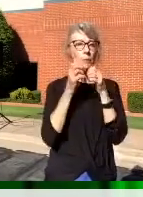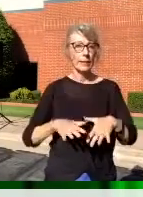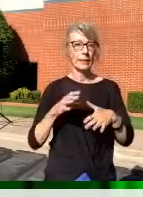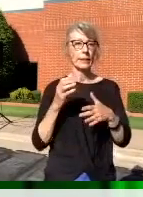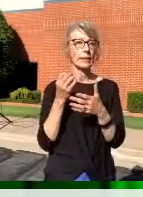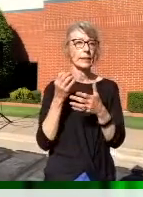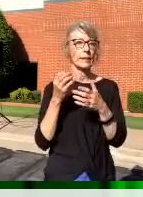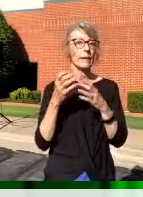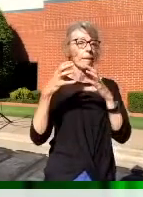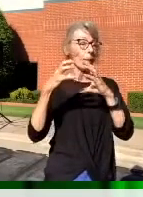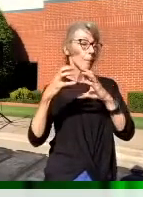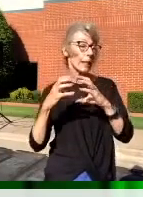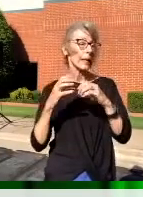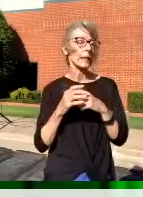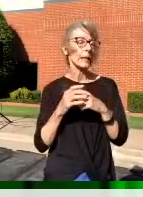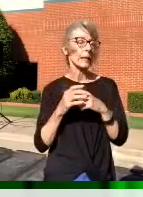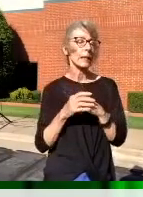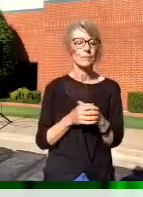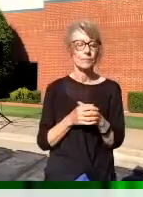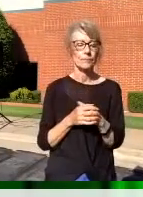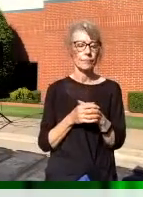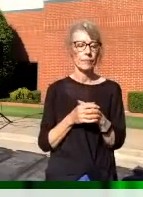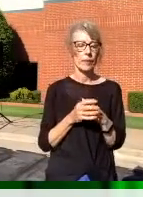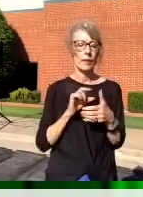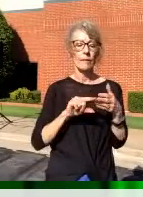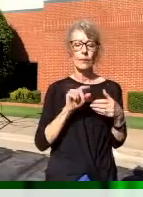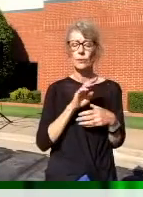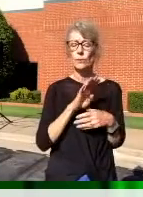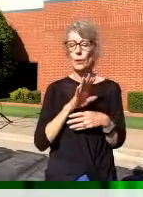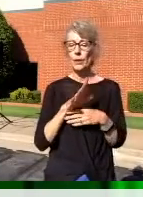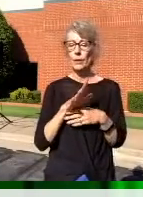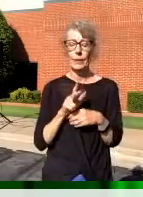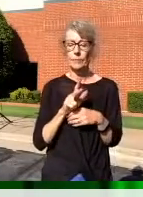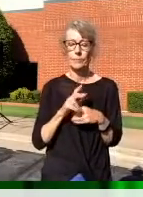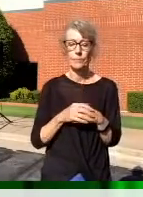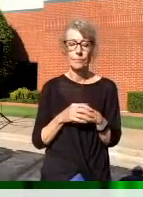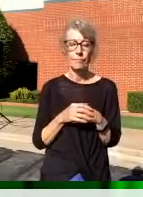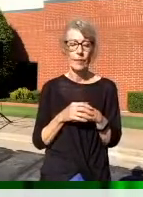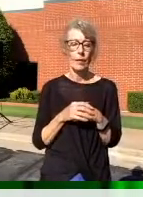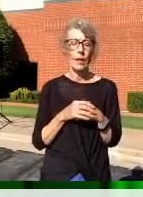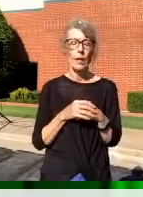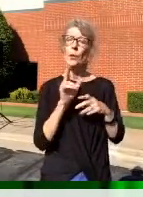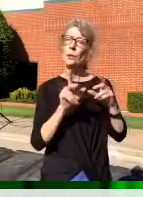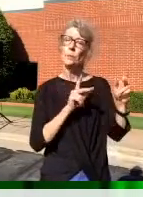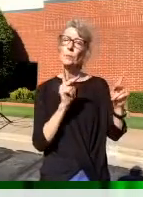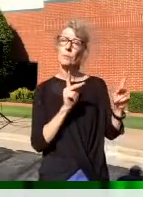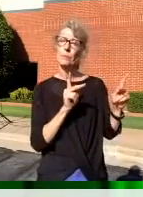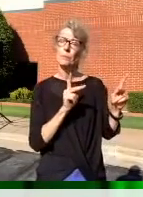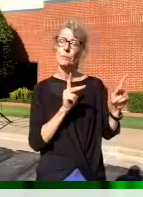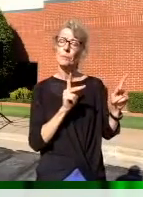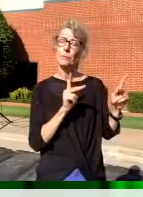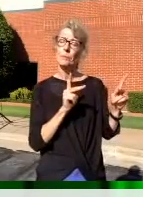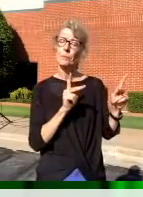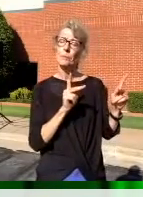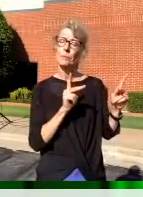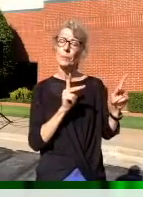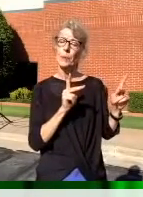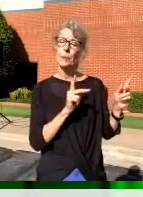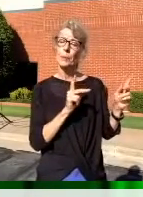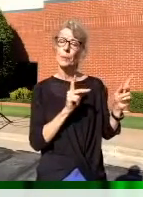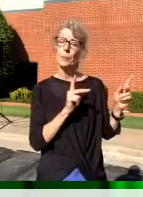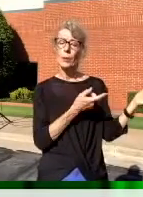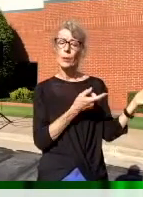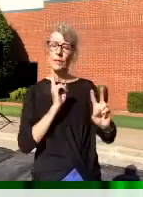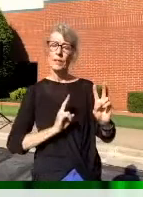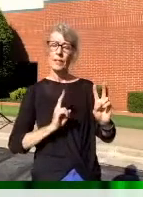43. When they, as in the foreigner, when they come to this place and they pray to the temple, then hear from heaven your dwelling place and do whatever the